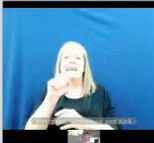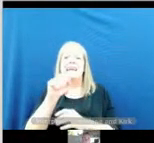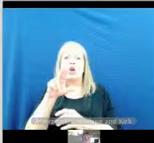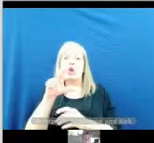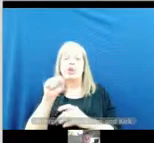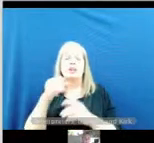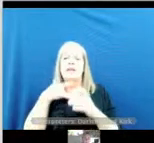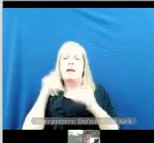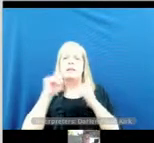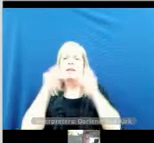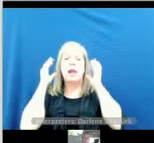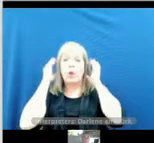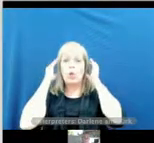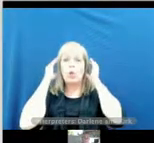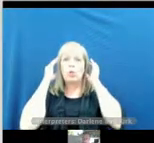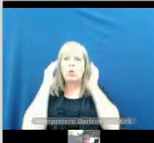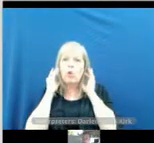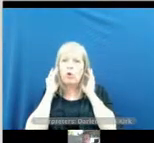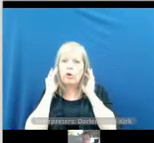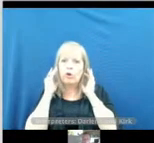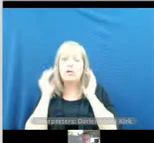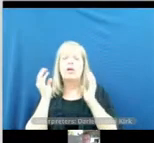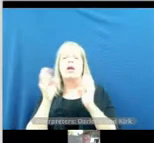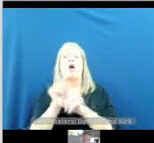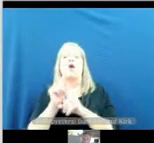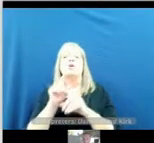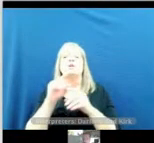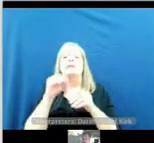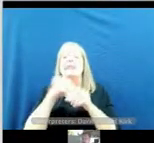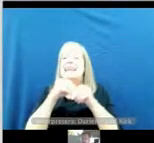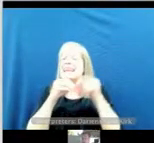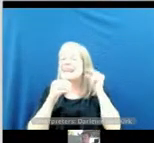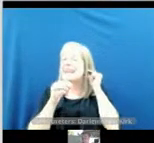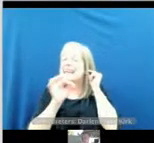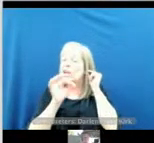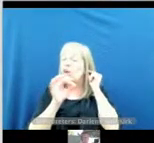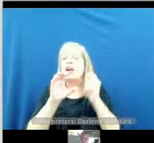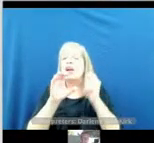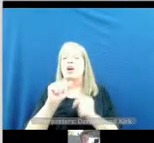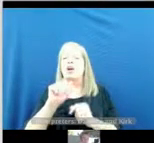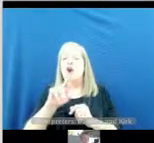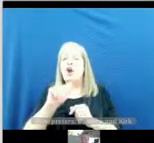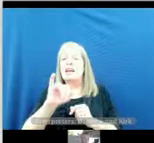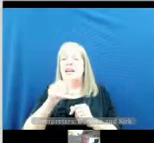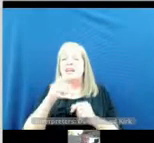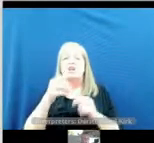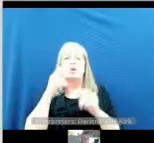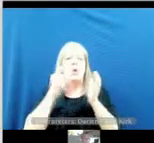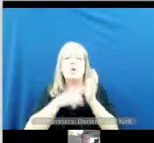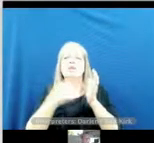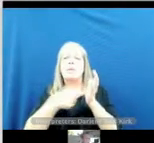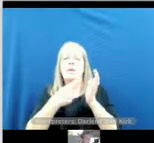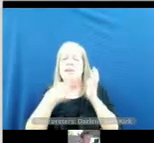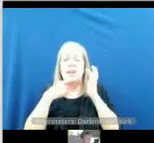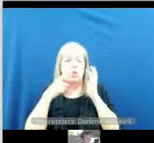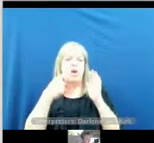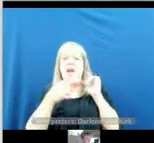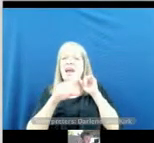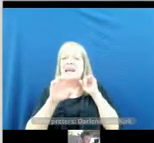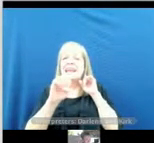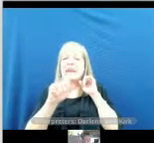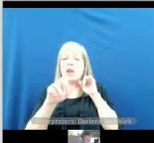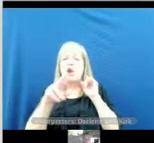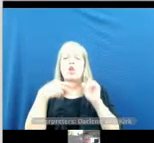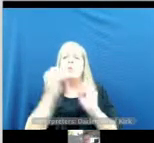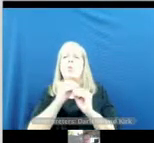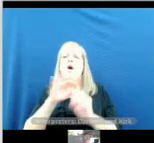skull, and then also the cartilage in the ears are often referred to as being more floppy sort of cartilage, and the ears don't want to stand